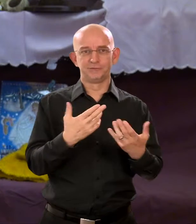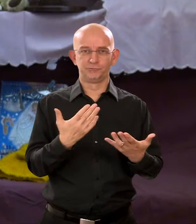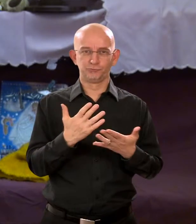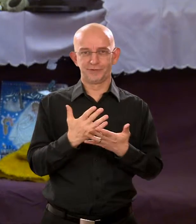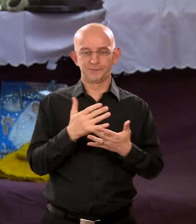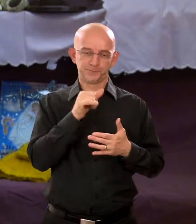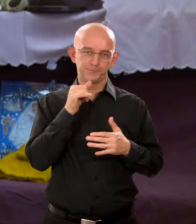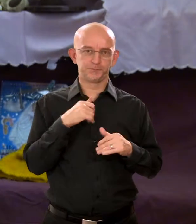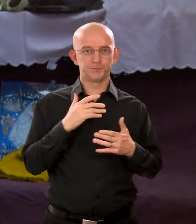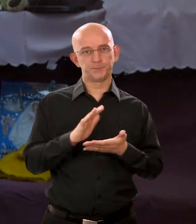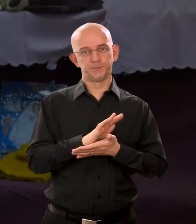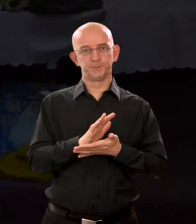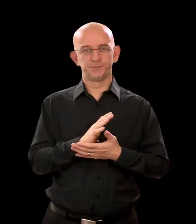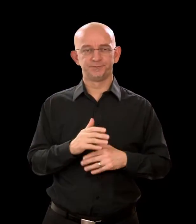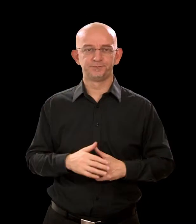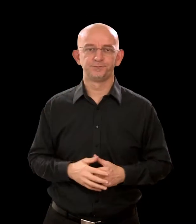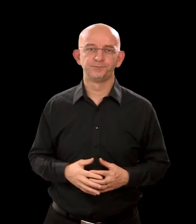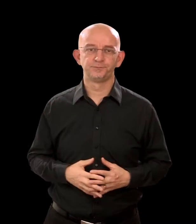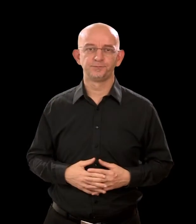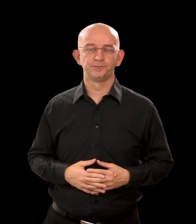have picnics and tea parties.